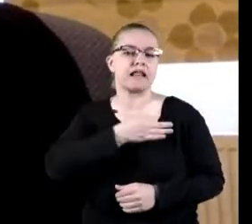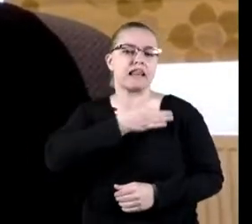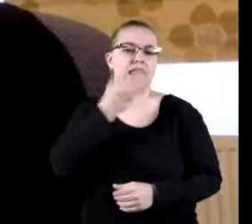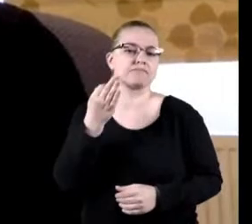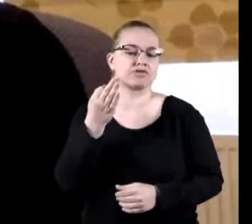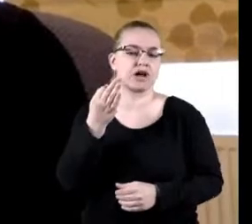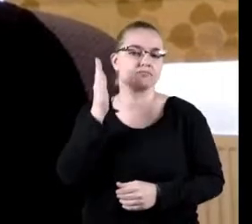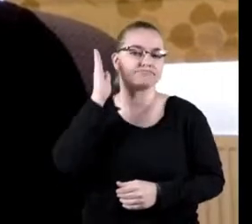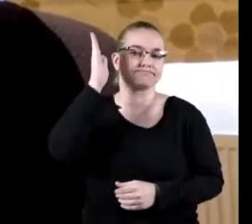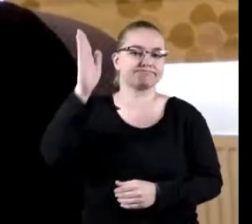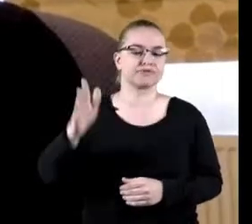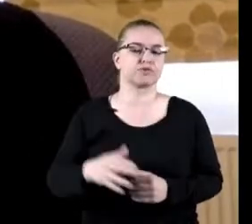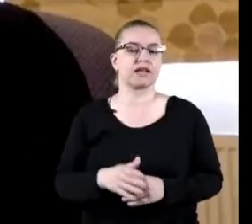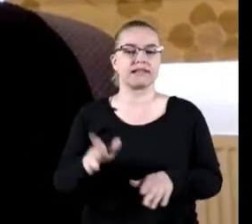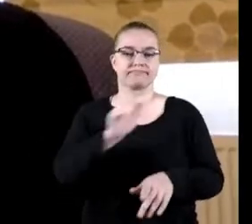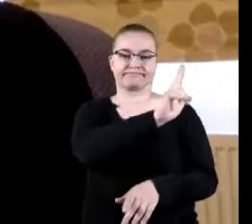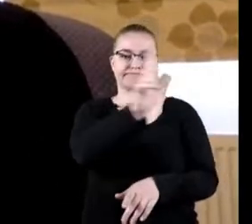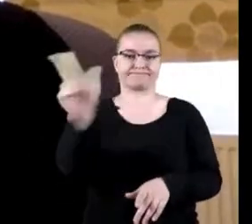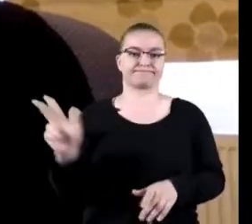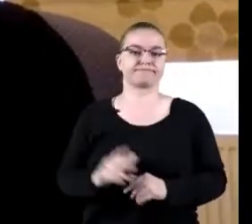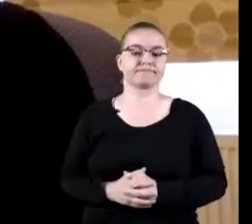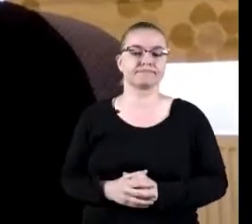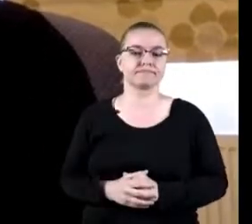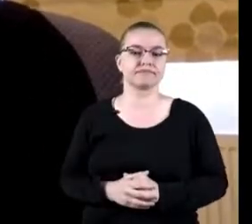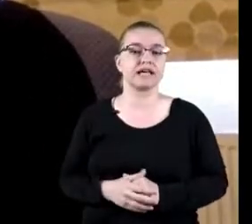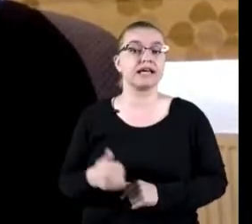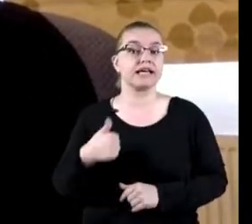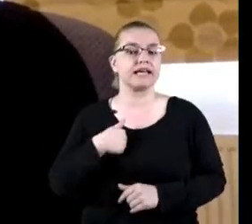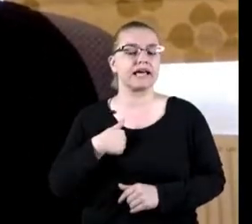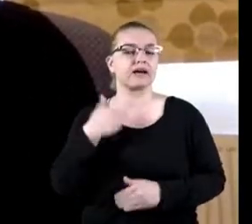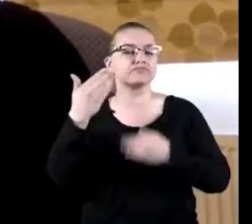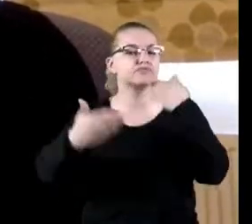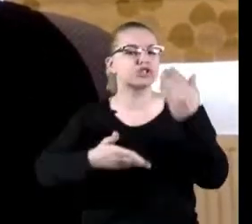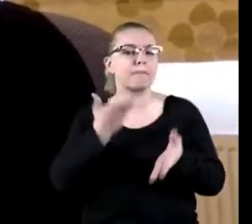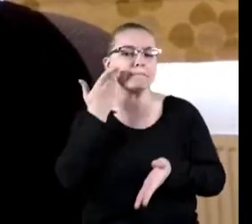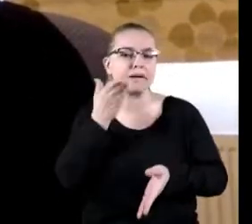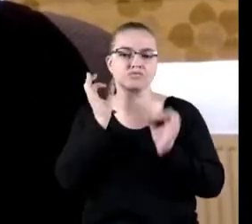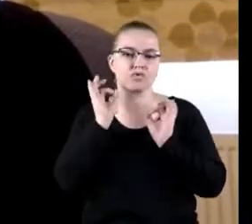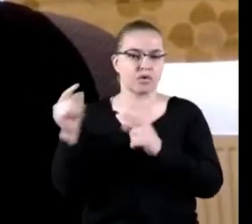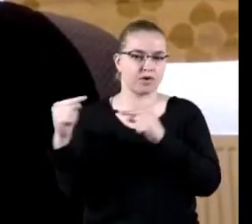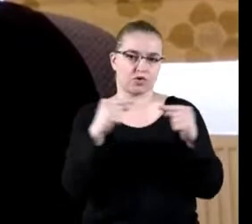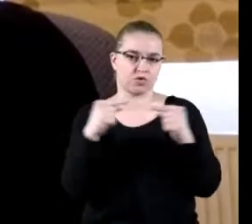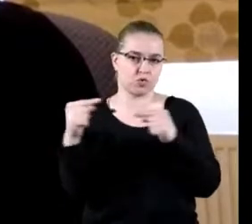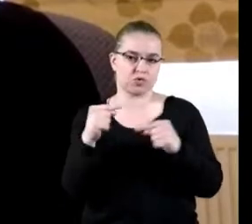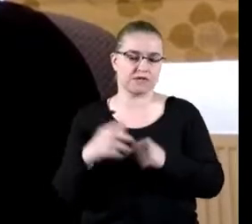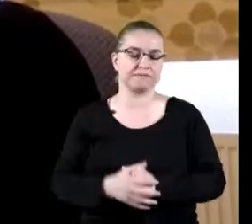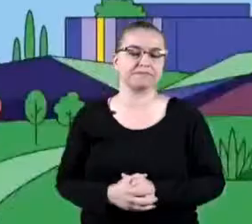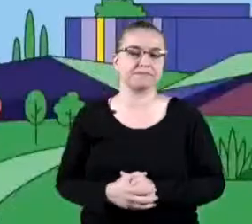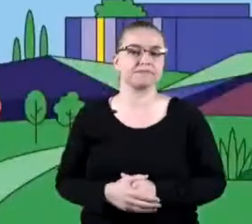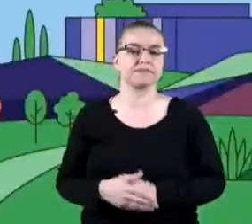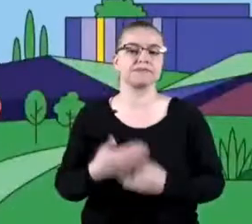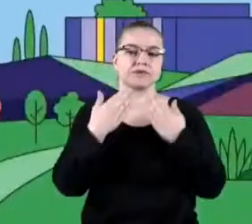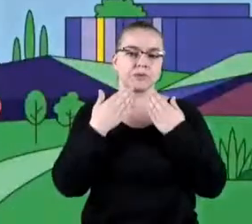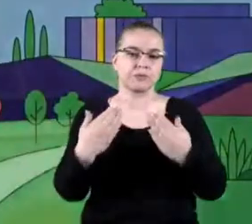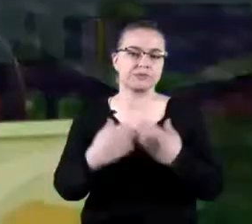a very productive and meaningful discussion. Thank you very much.